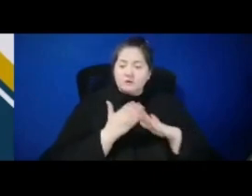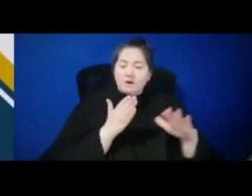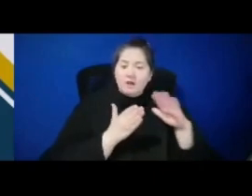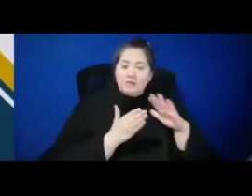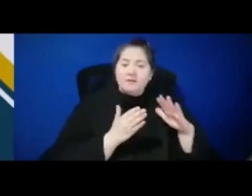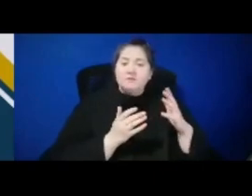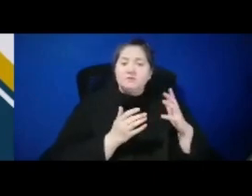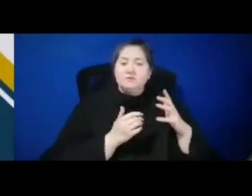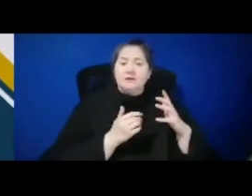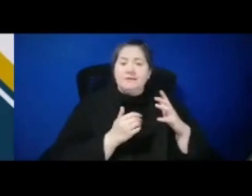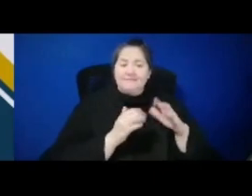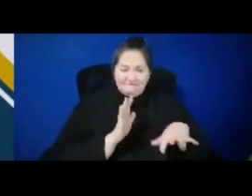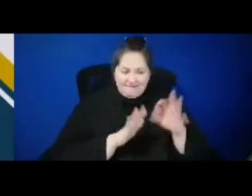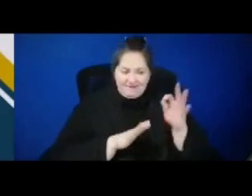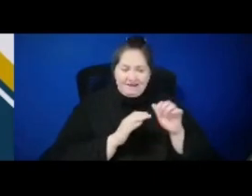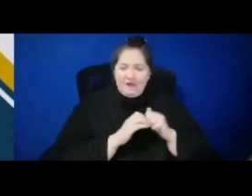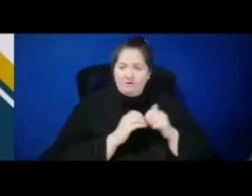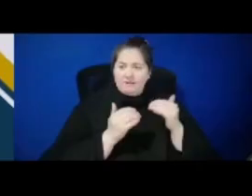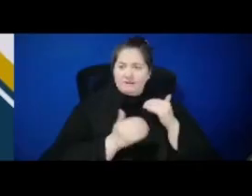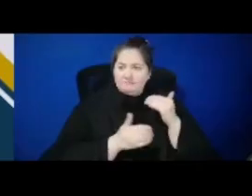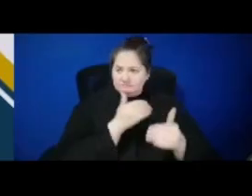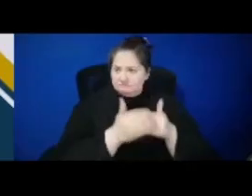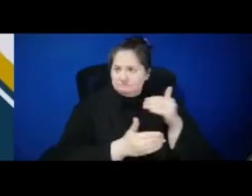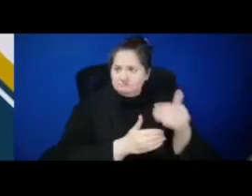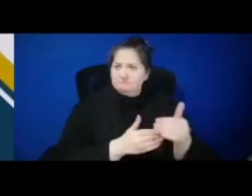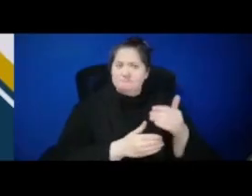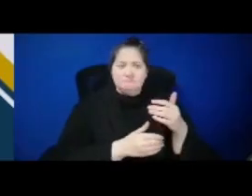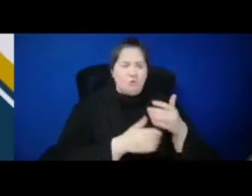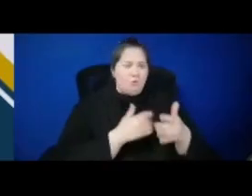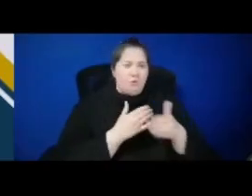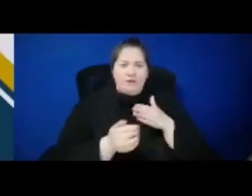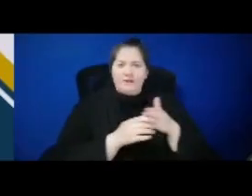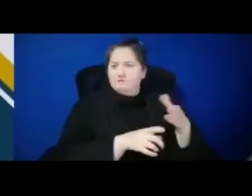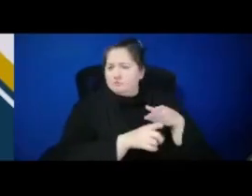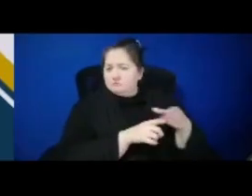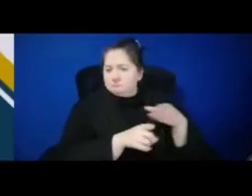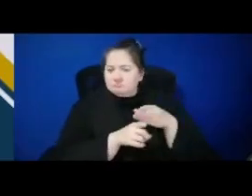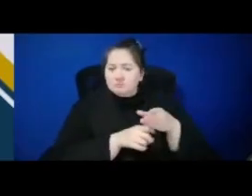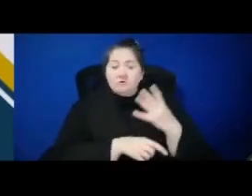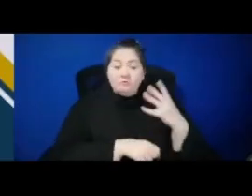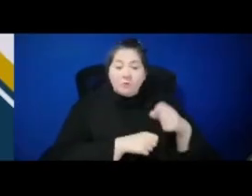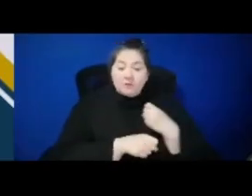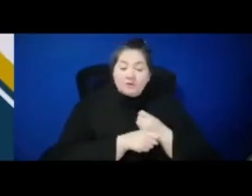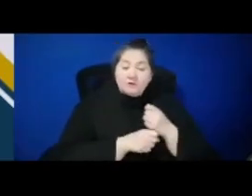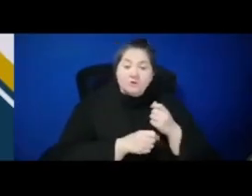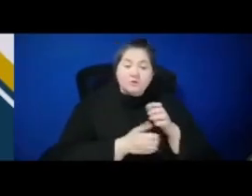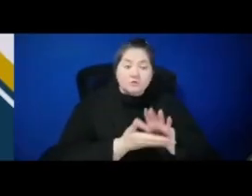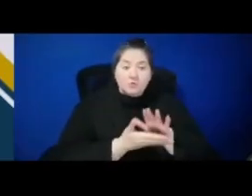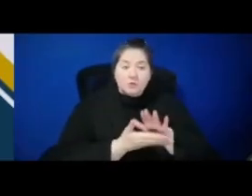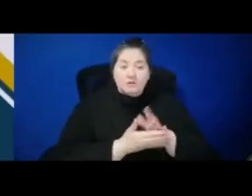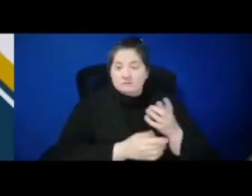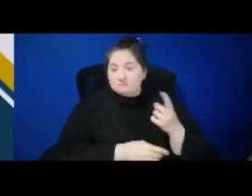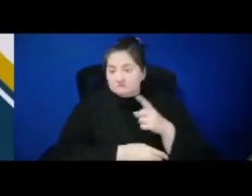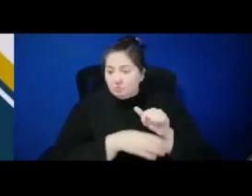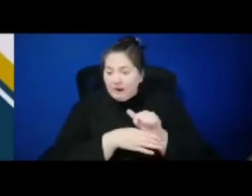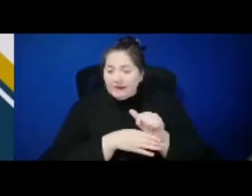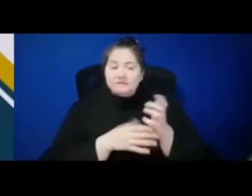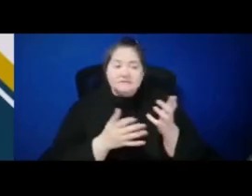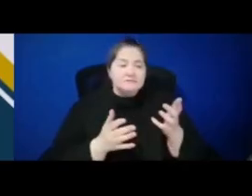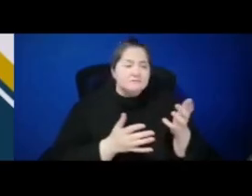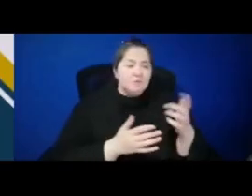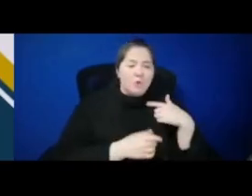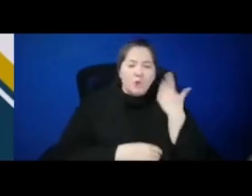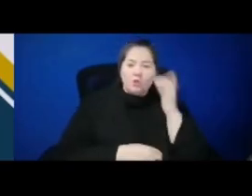system, and then find them a way to move on in whatever manner that's at a 4-year school, if that's in practice, what that's going to look